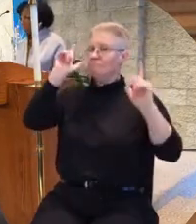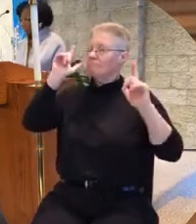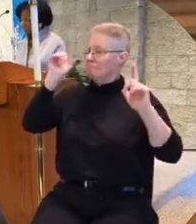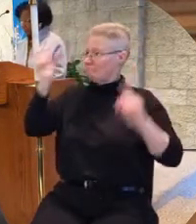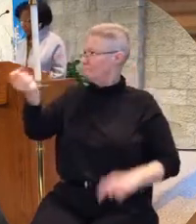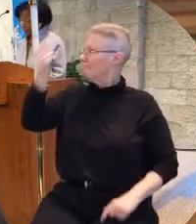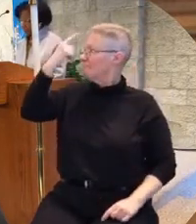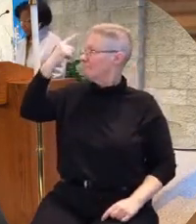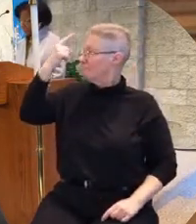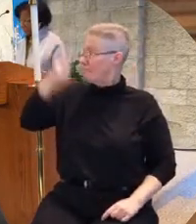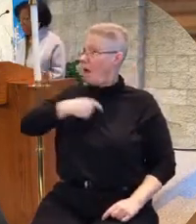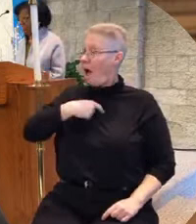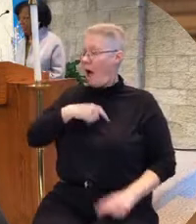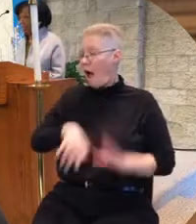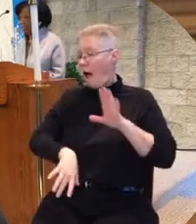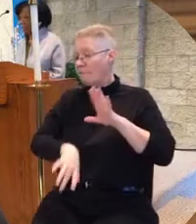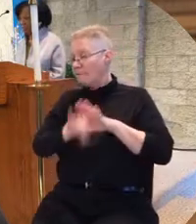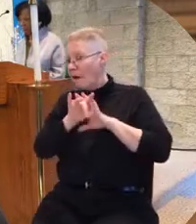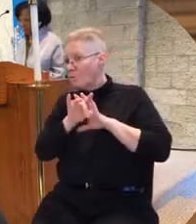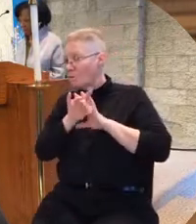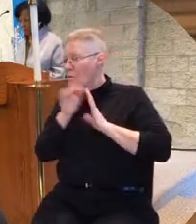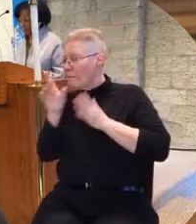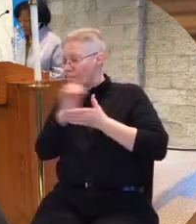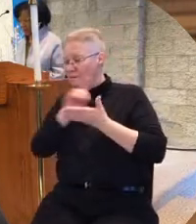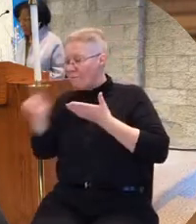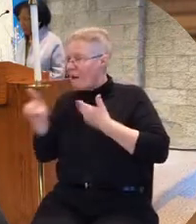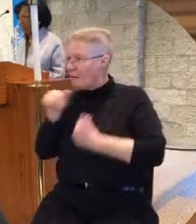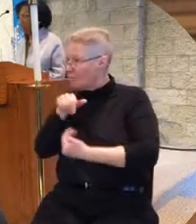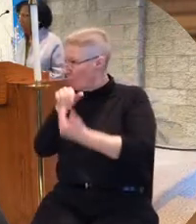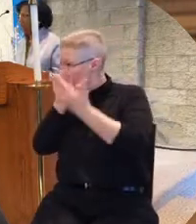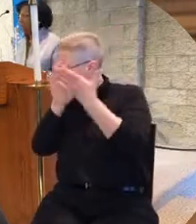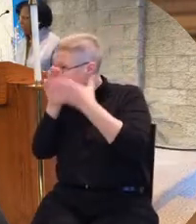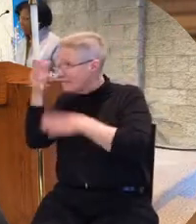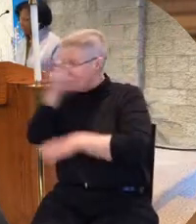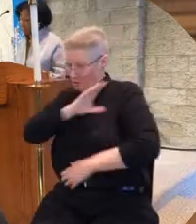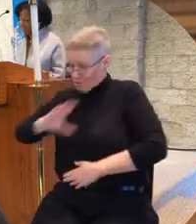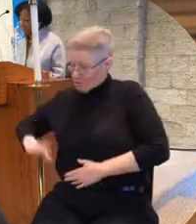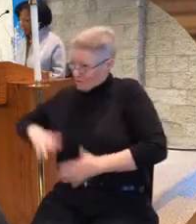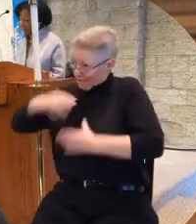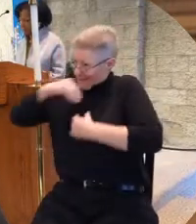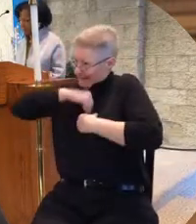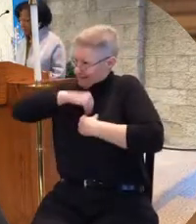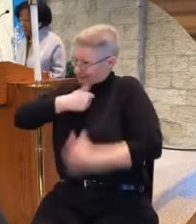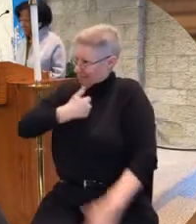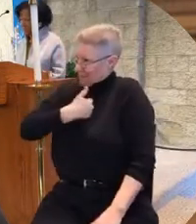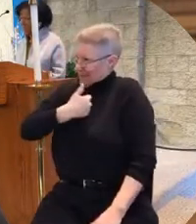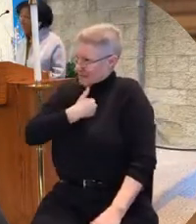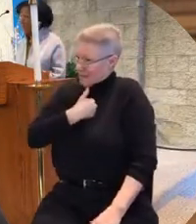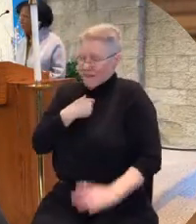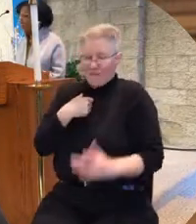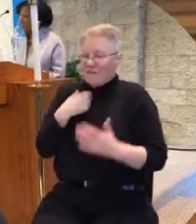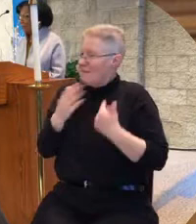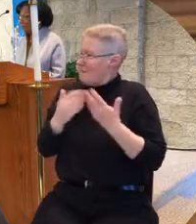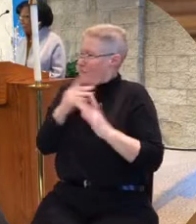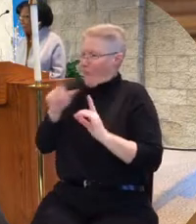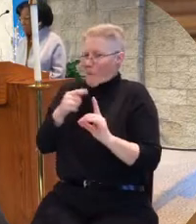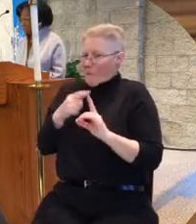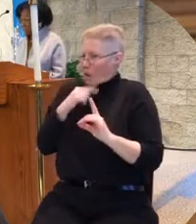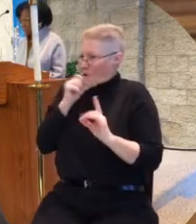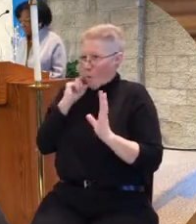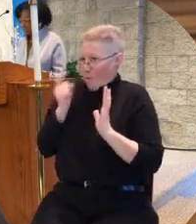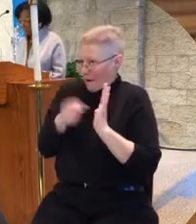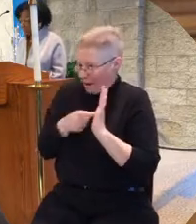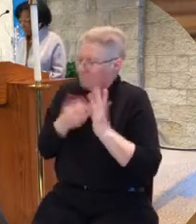divine presence, the indwelling Christ, is within me, even when I do not recognize